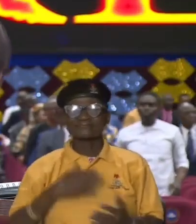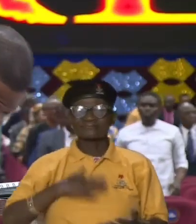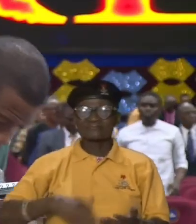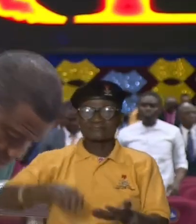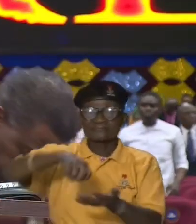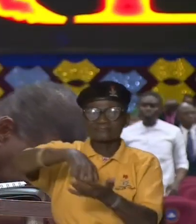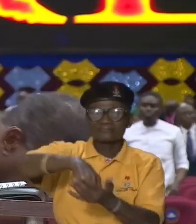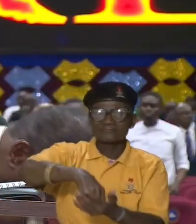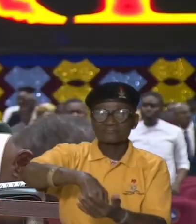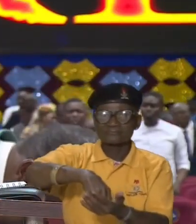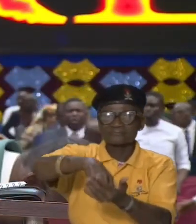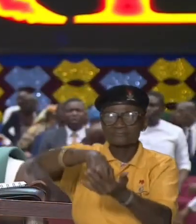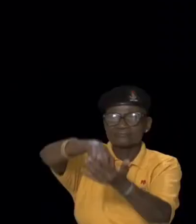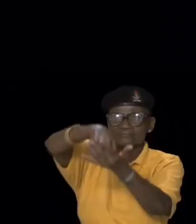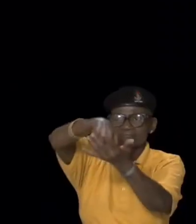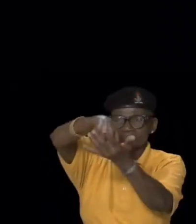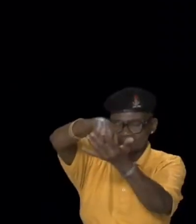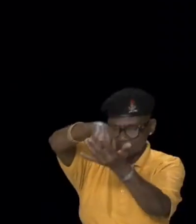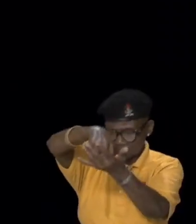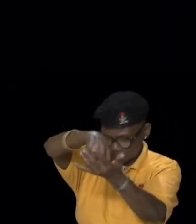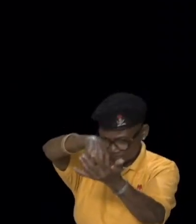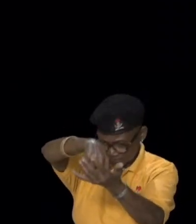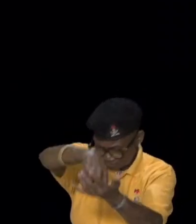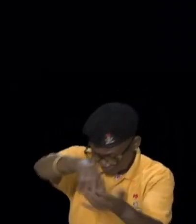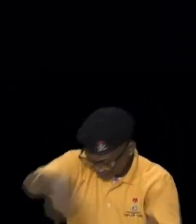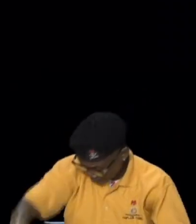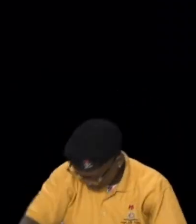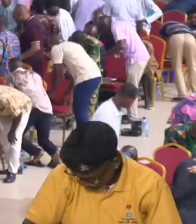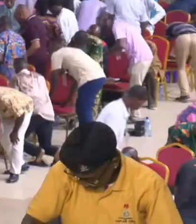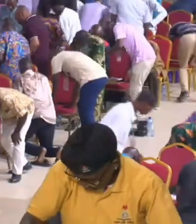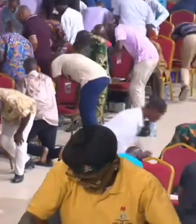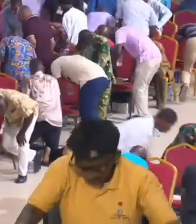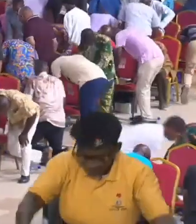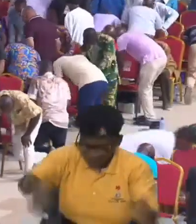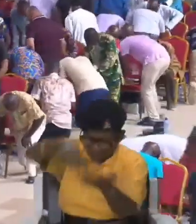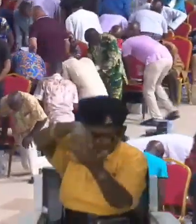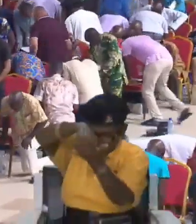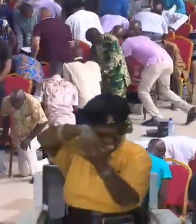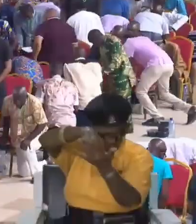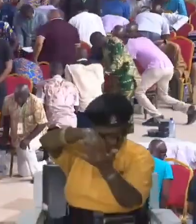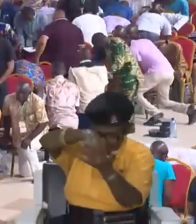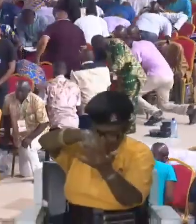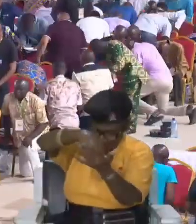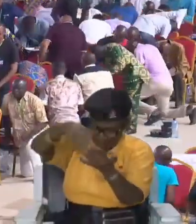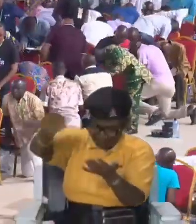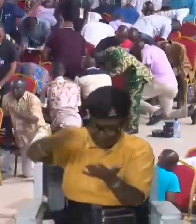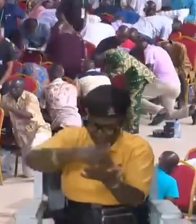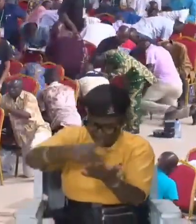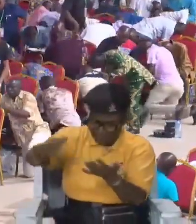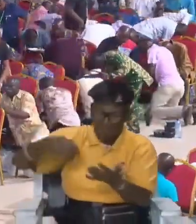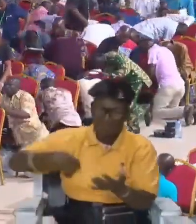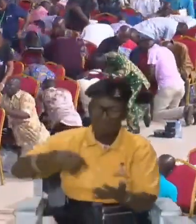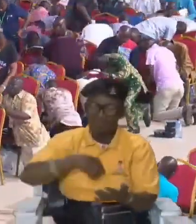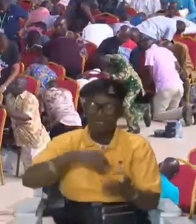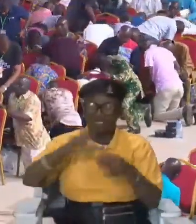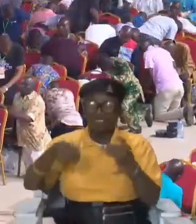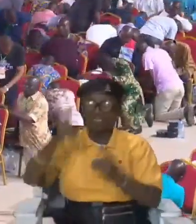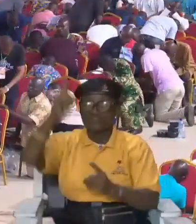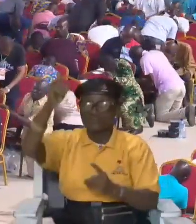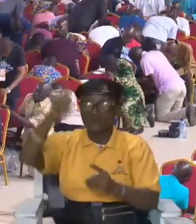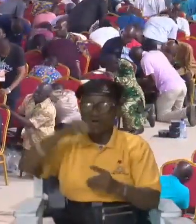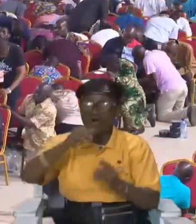We give you all the glory. We give you